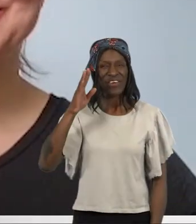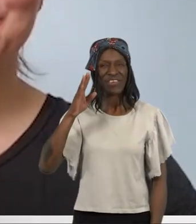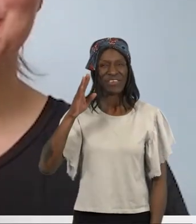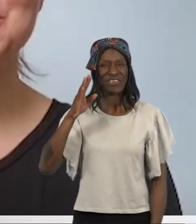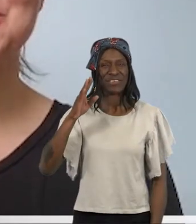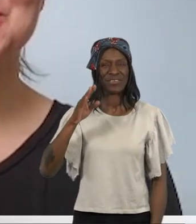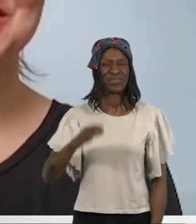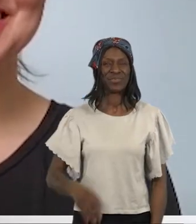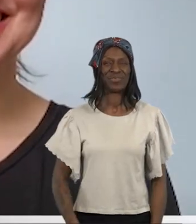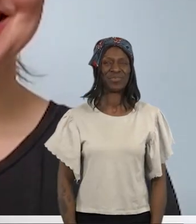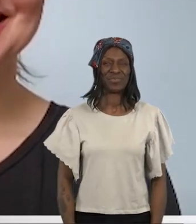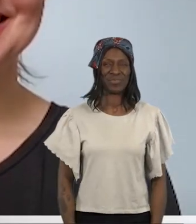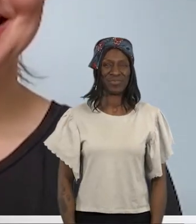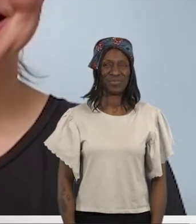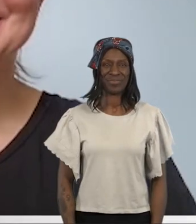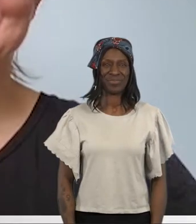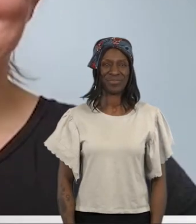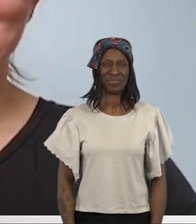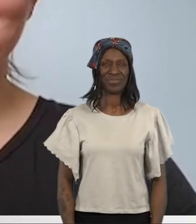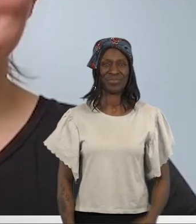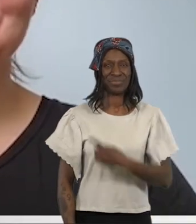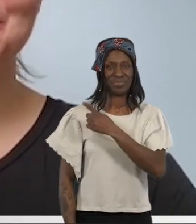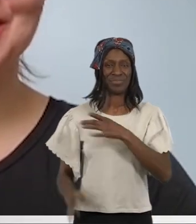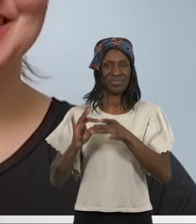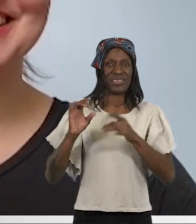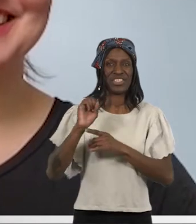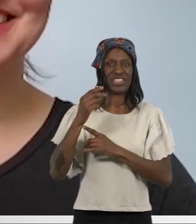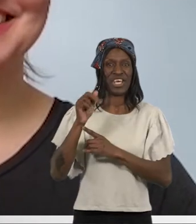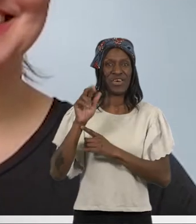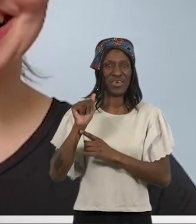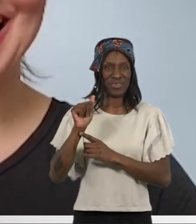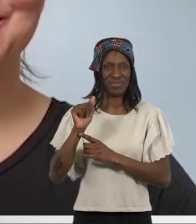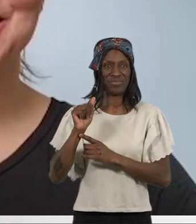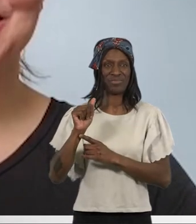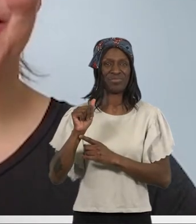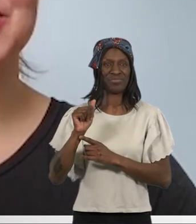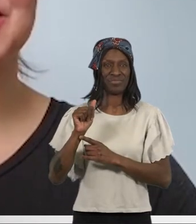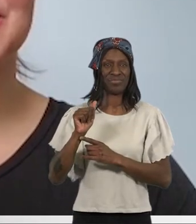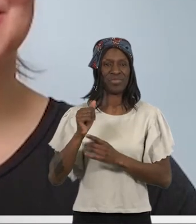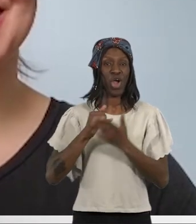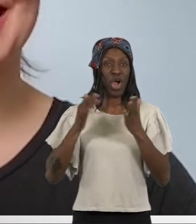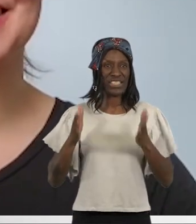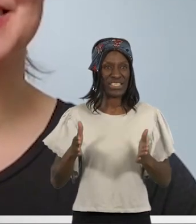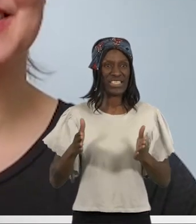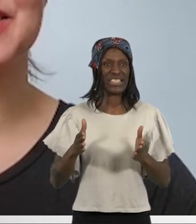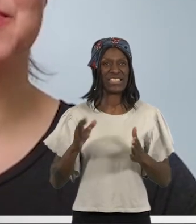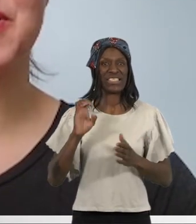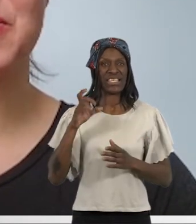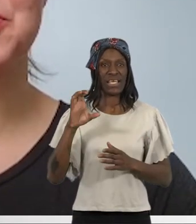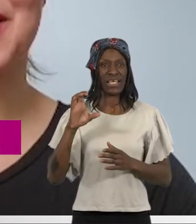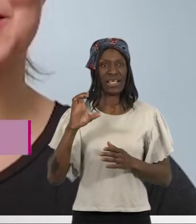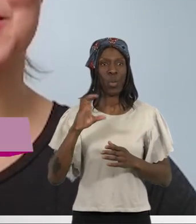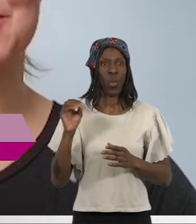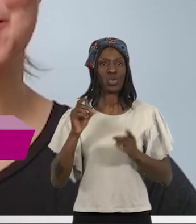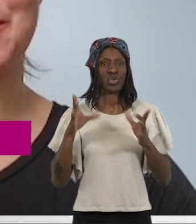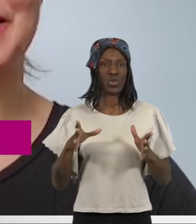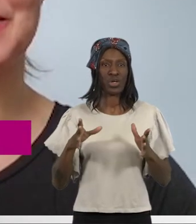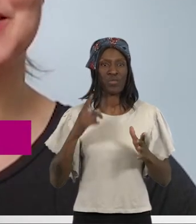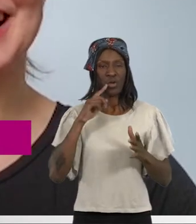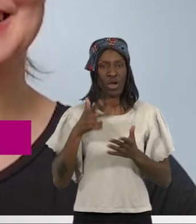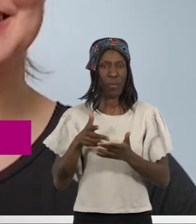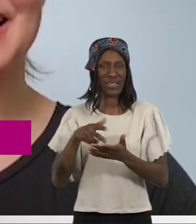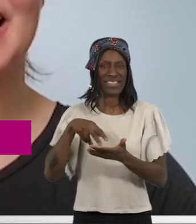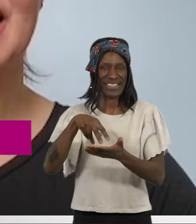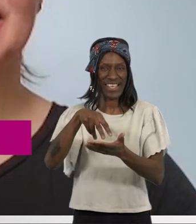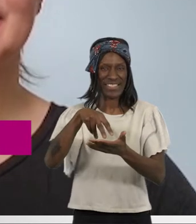Hello, bonjour. This is Cher Weaver speaking. I'm the artistic and executive co-director of